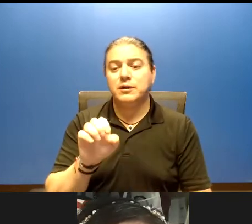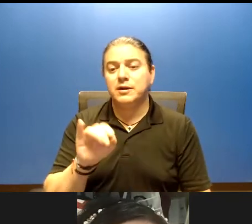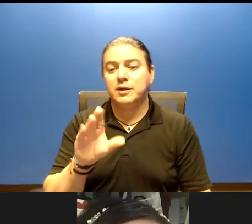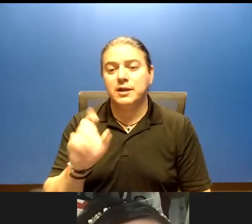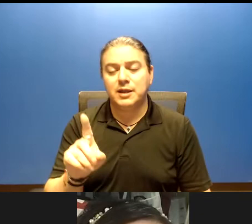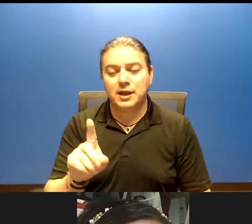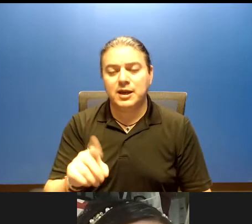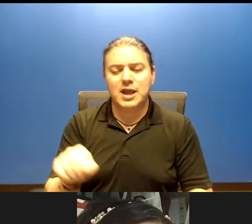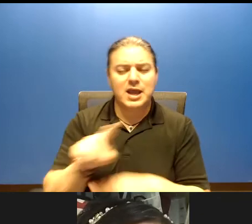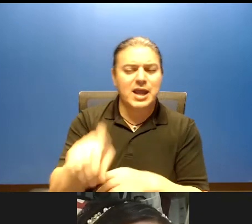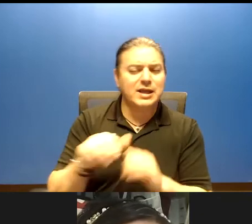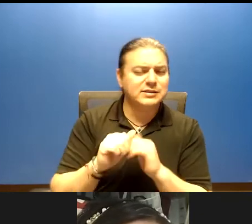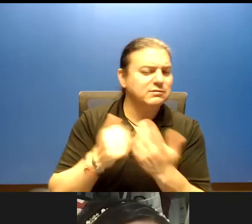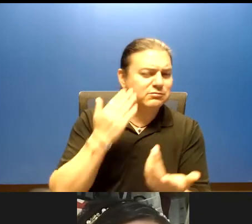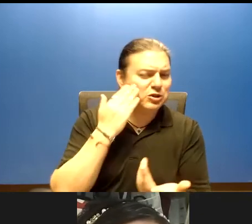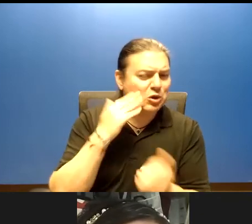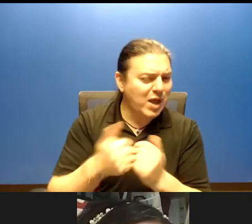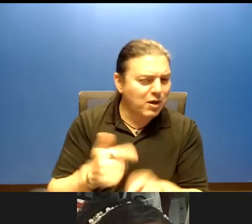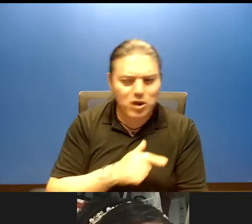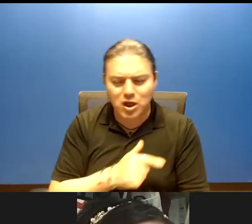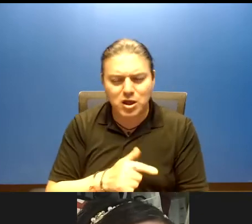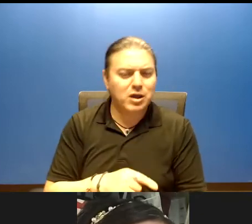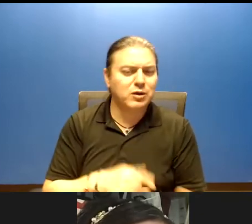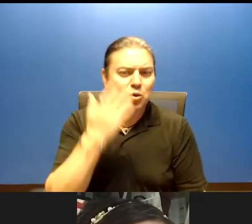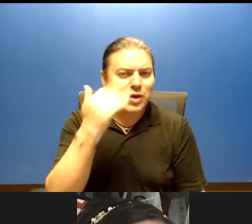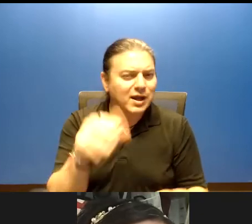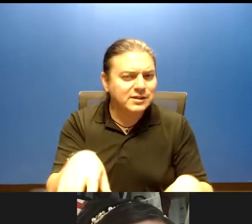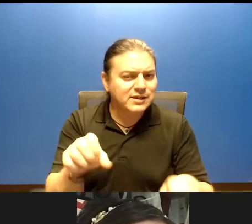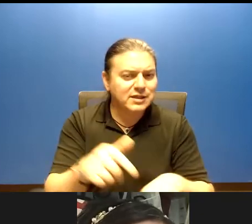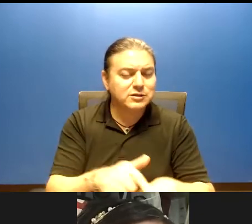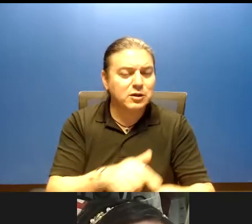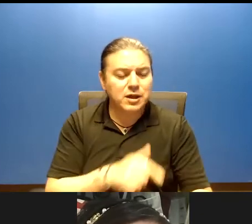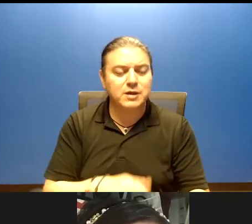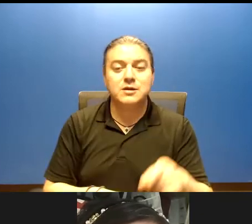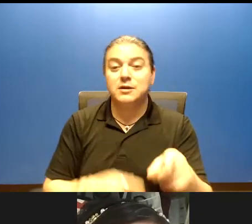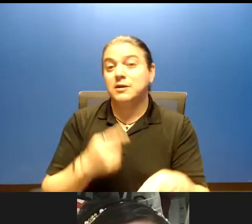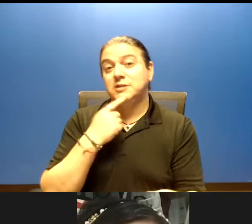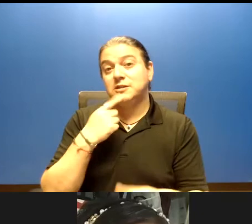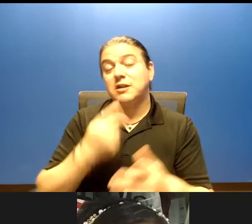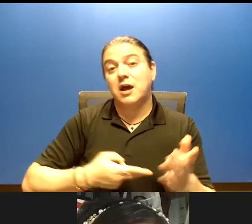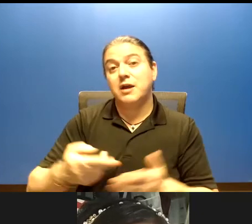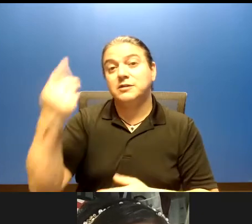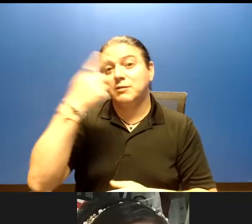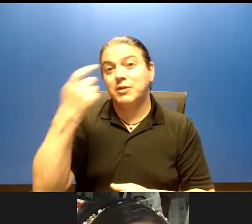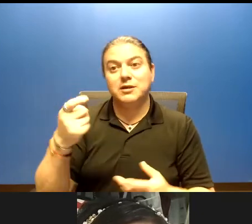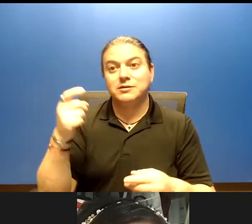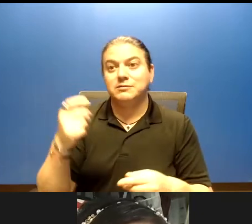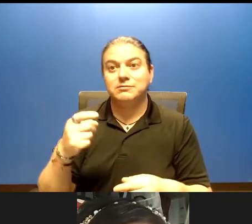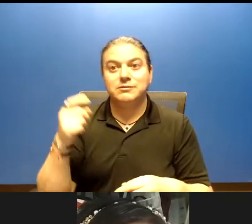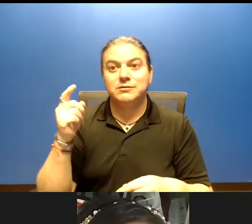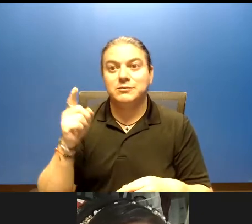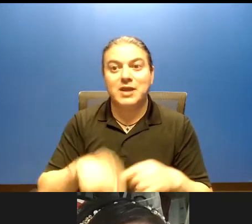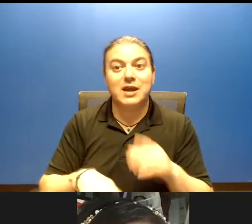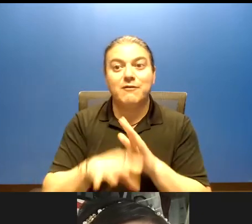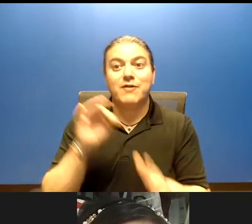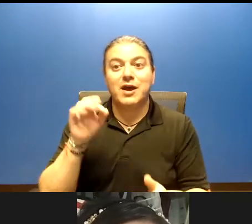take? Or do you know why it's taking so long? And she said, honestly, it's because we're having trouble finding a contractor who can install it in